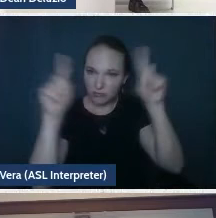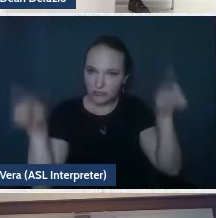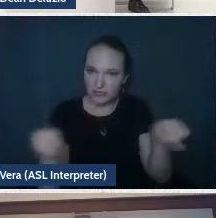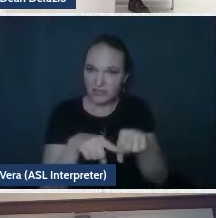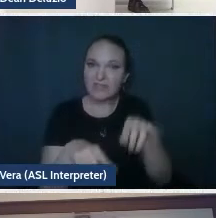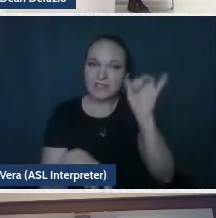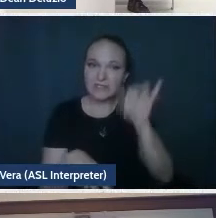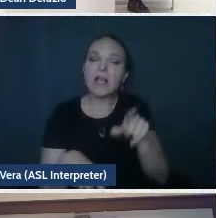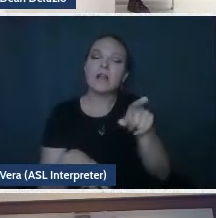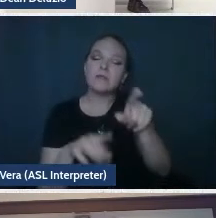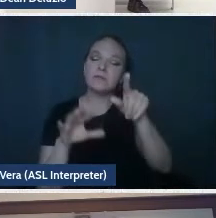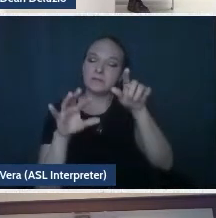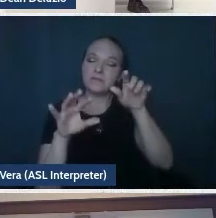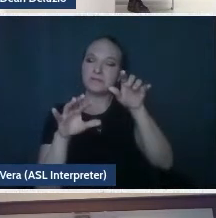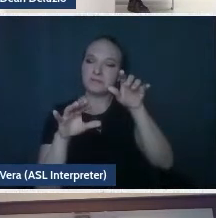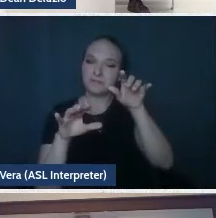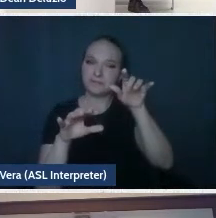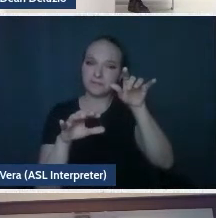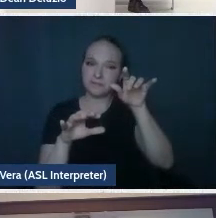click. Mm-hmm.